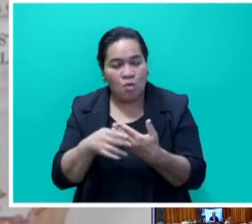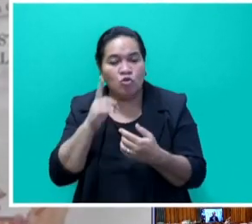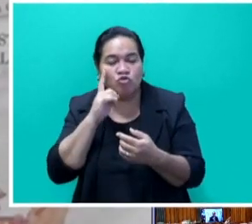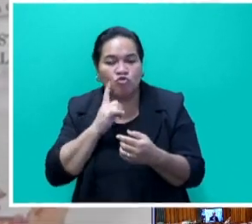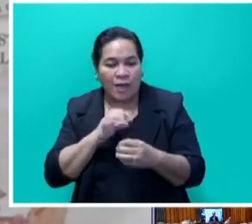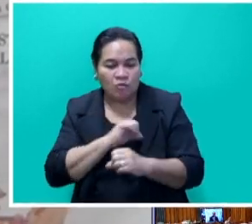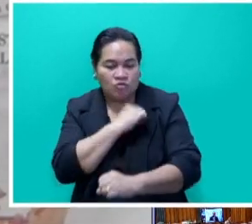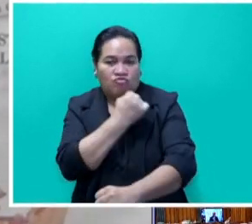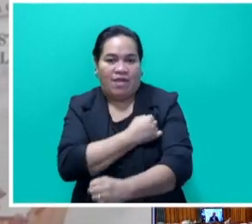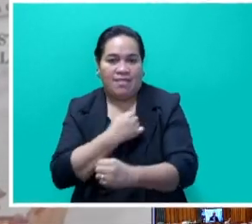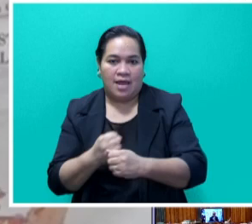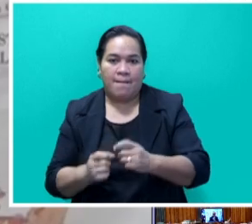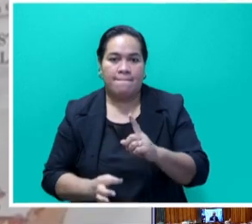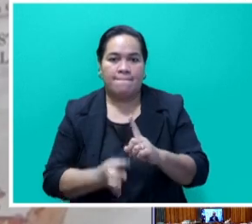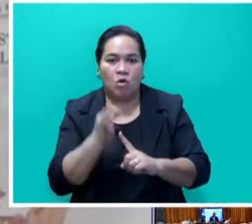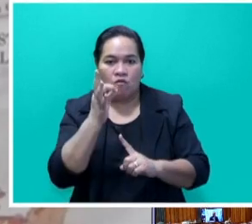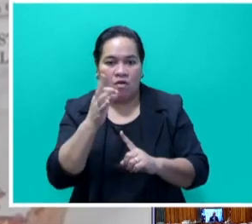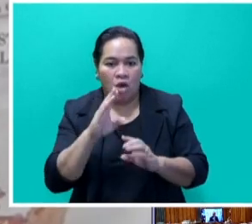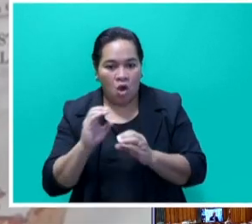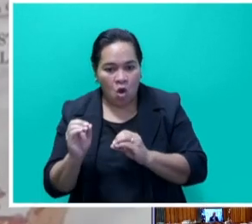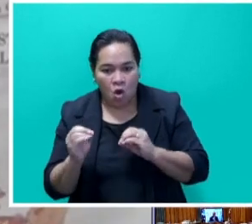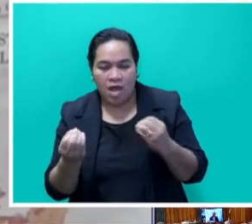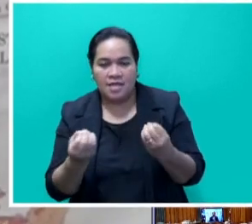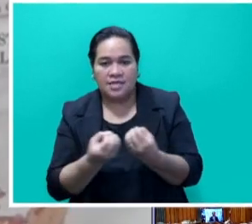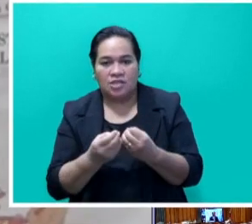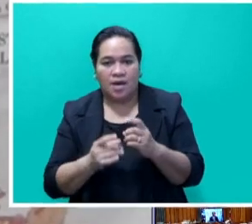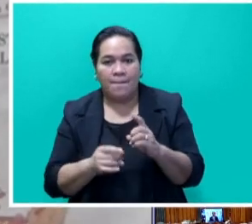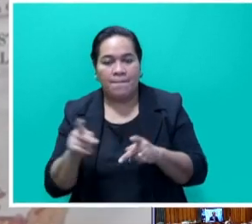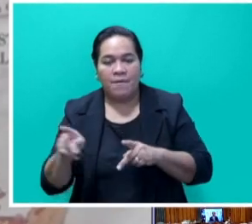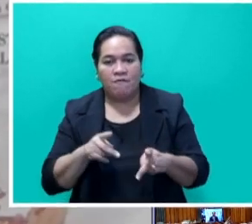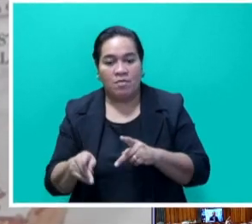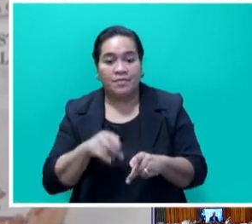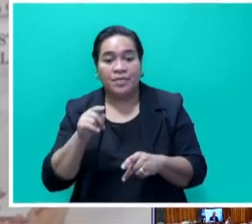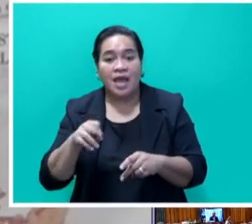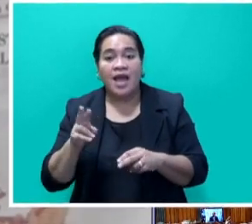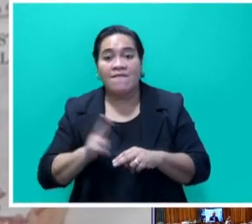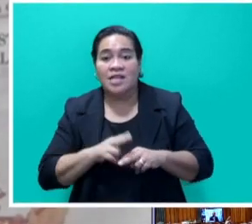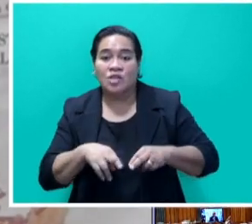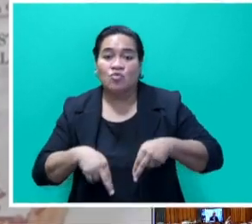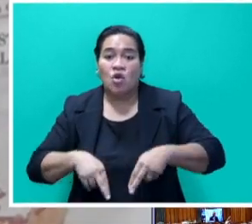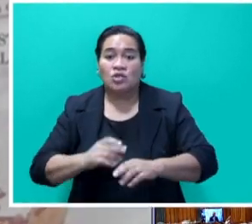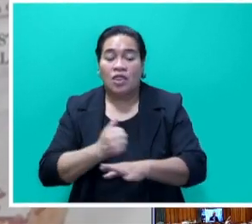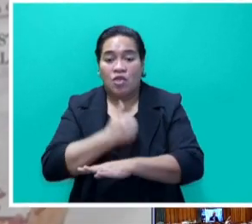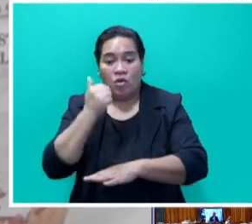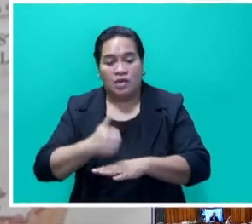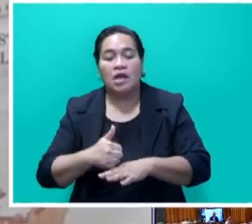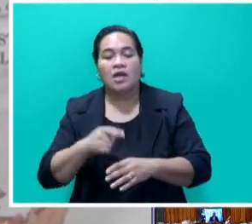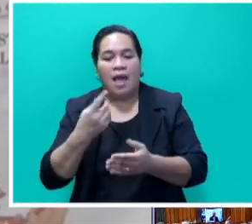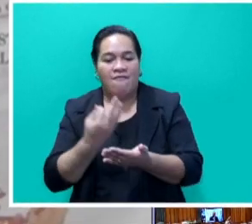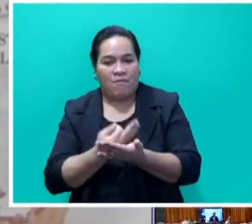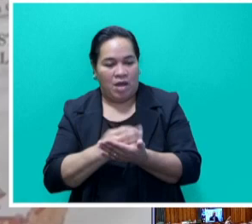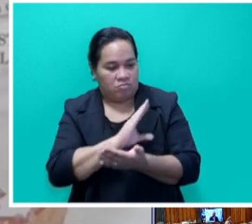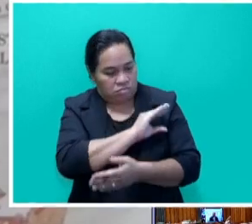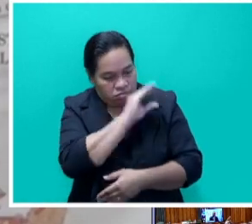strengthen and improve organization performance. The Fiji Roads Authority, Mr. Speaker, sir, has been given a budget of